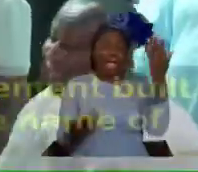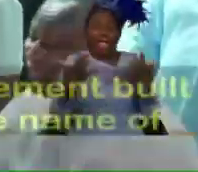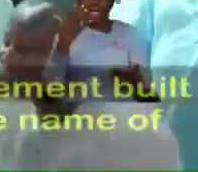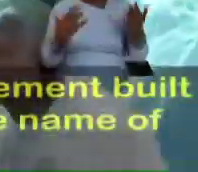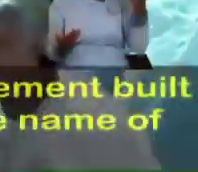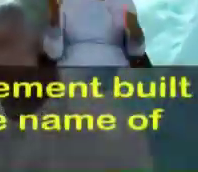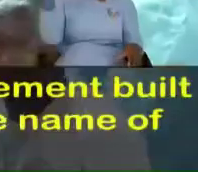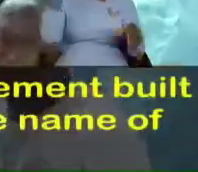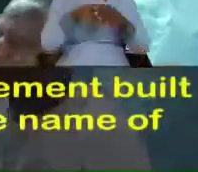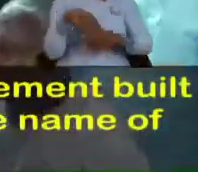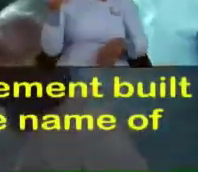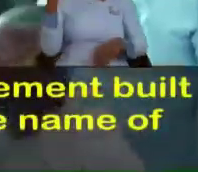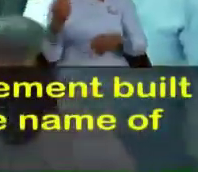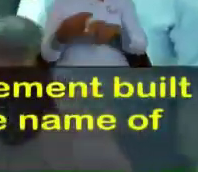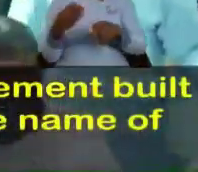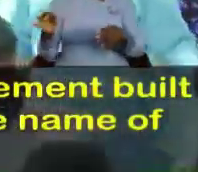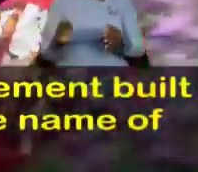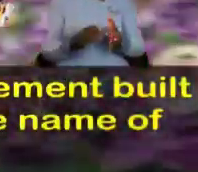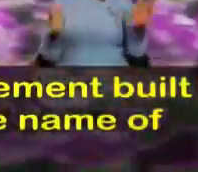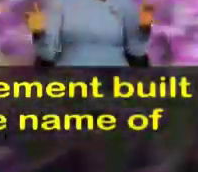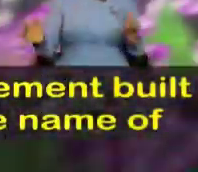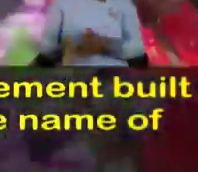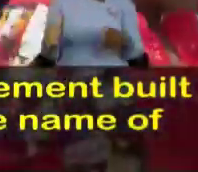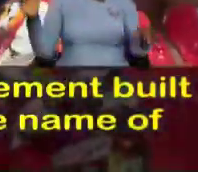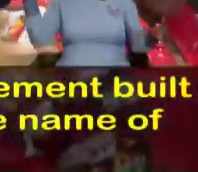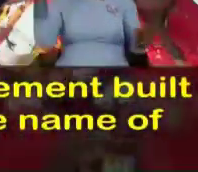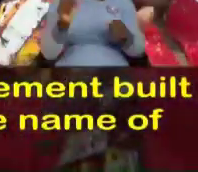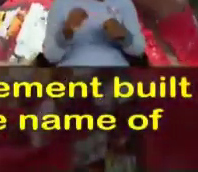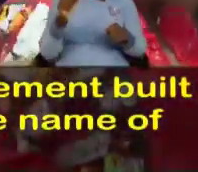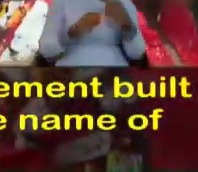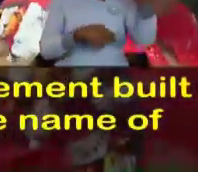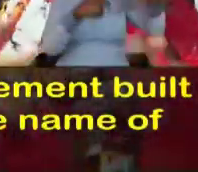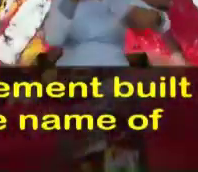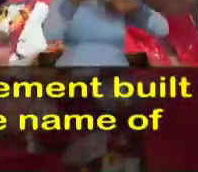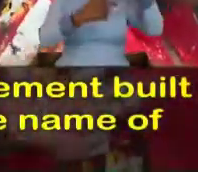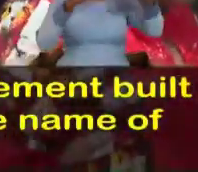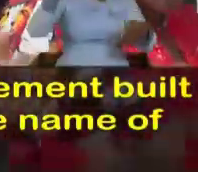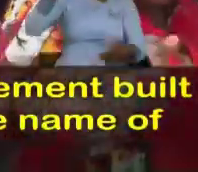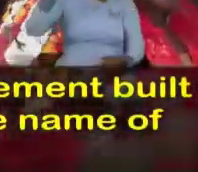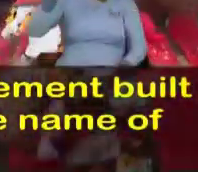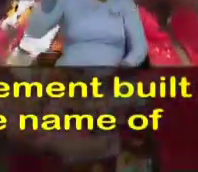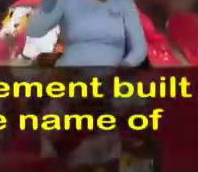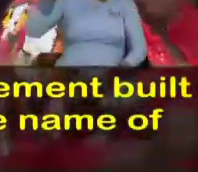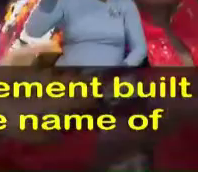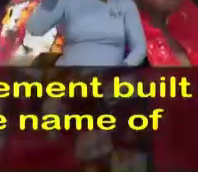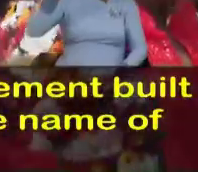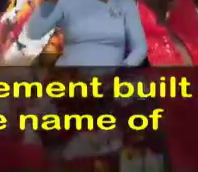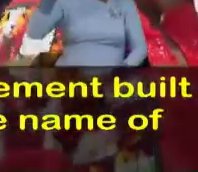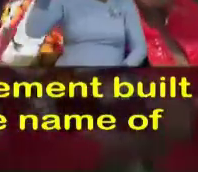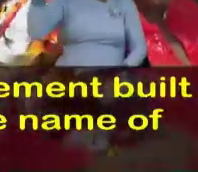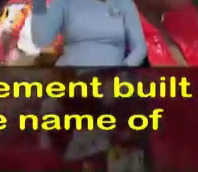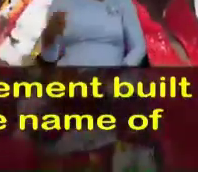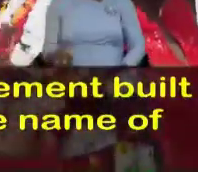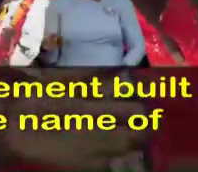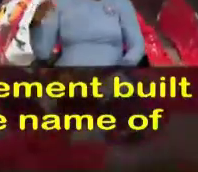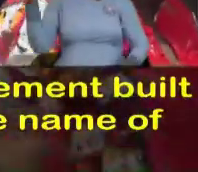In the name of Jesus, ni oruko Jesu, deal with the ancestral court of judgment.